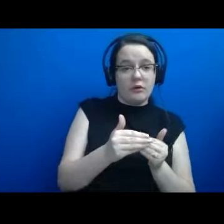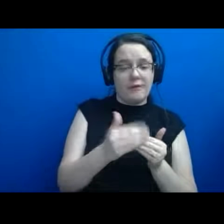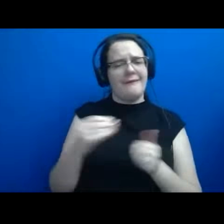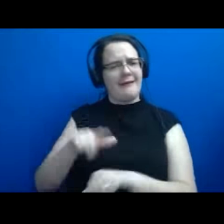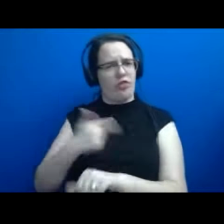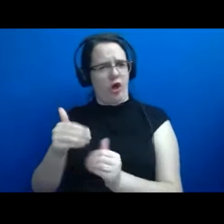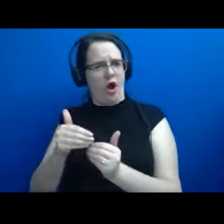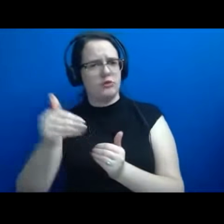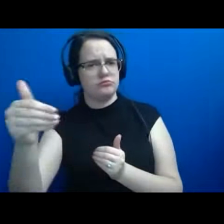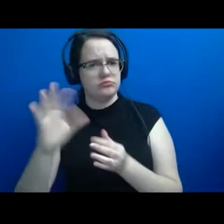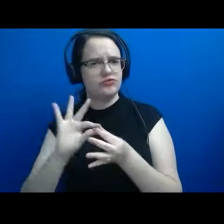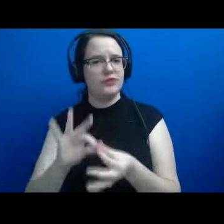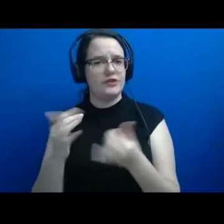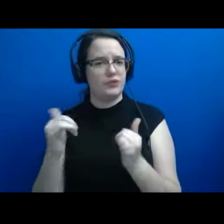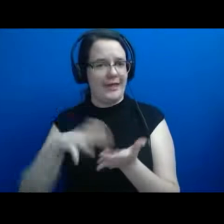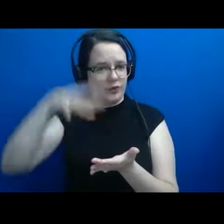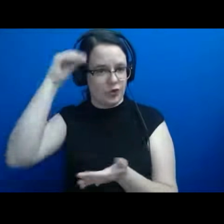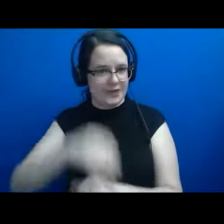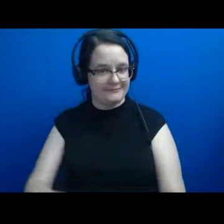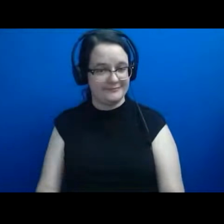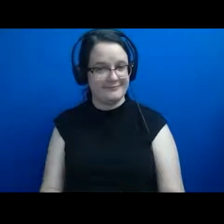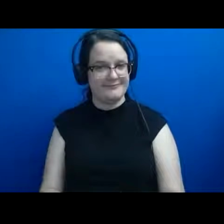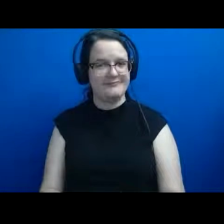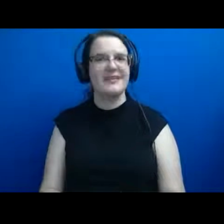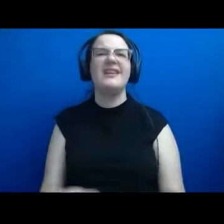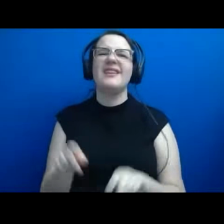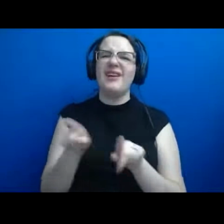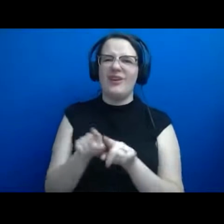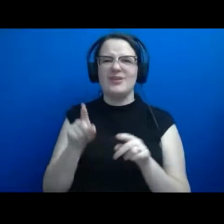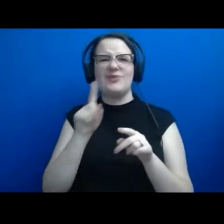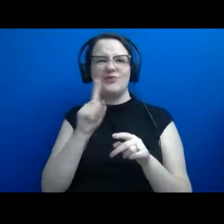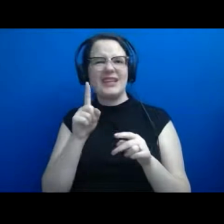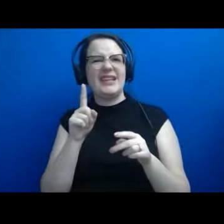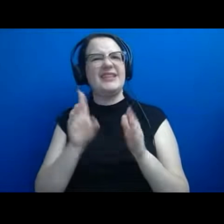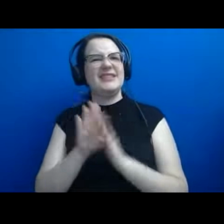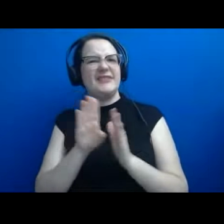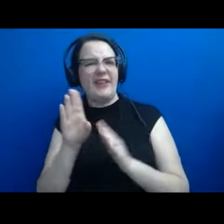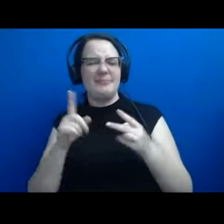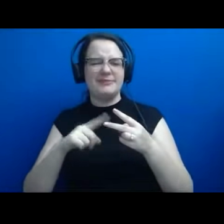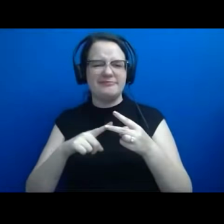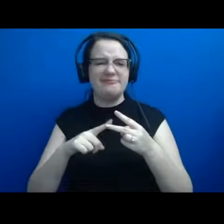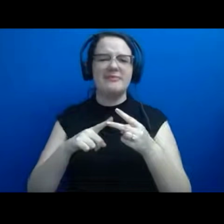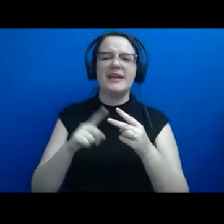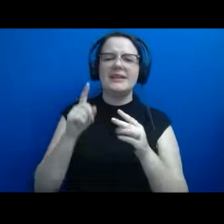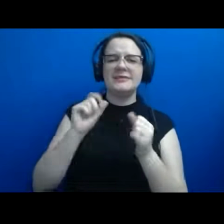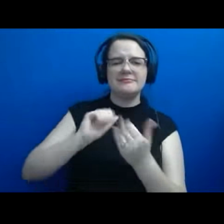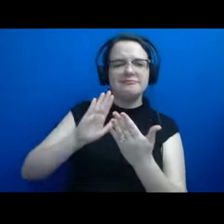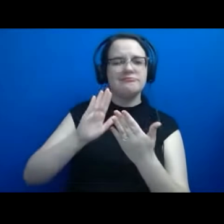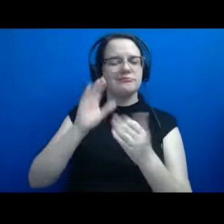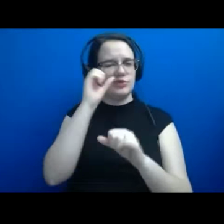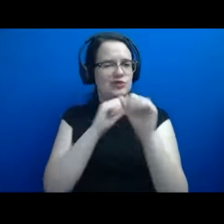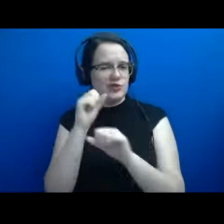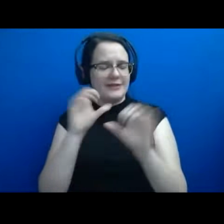it comes to playful learning, and really develop those tactics and activities we want to do together to meet